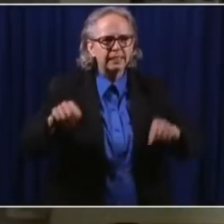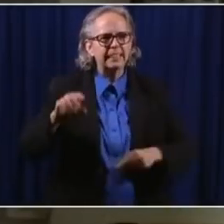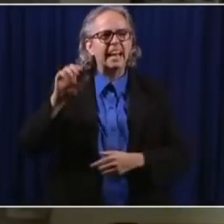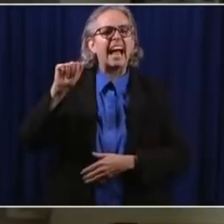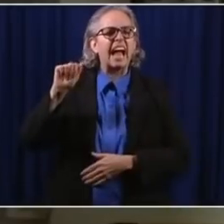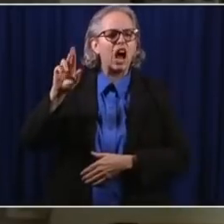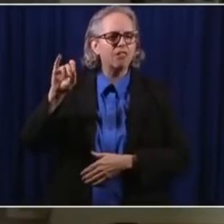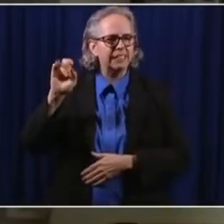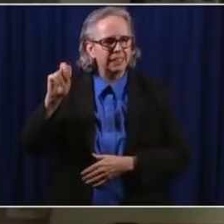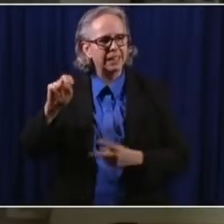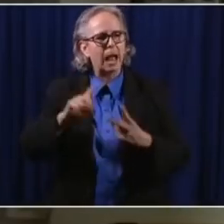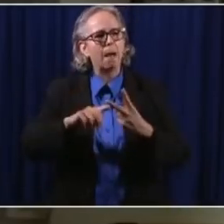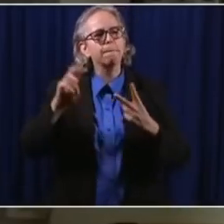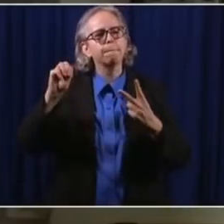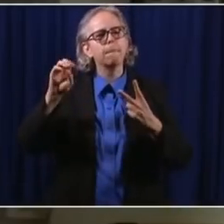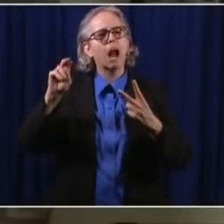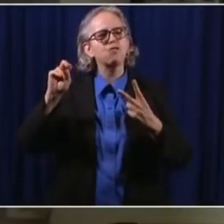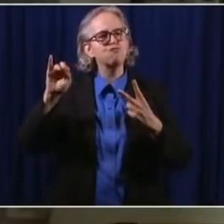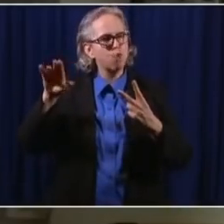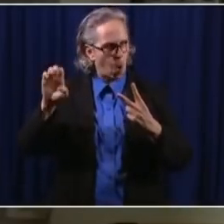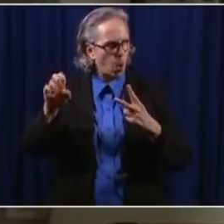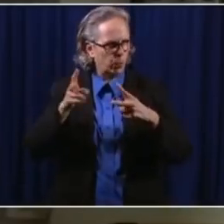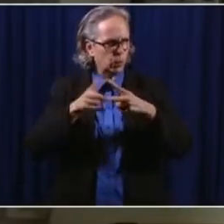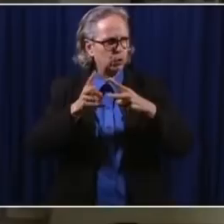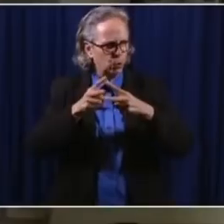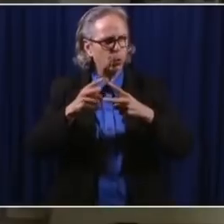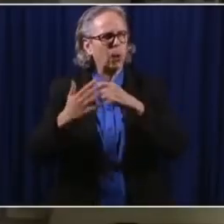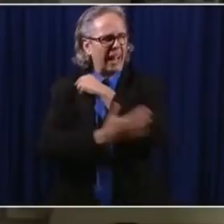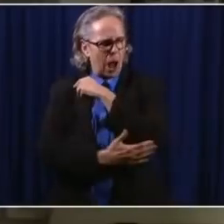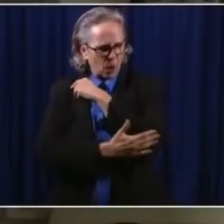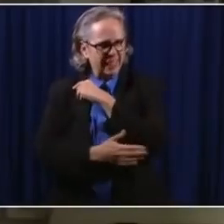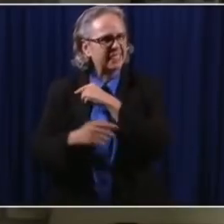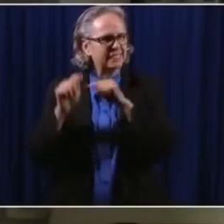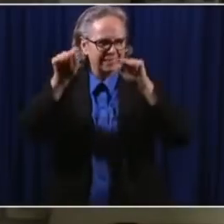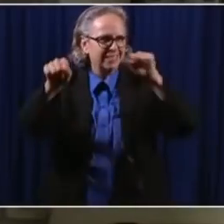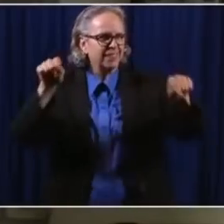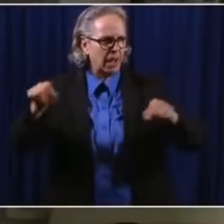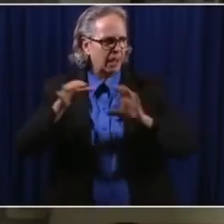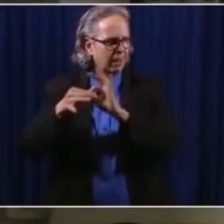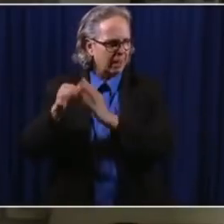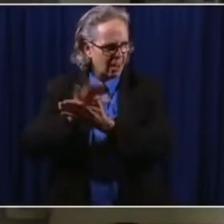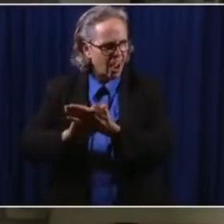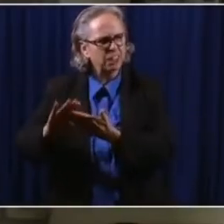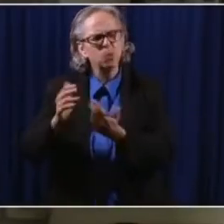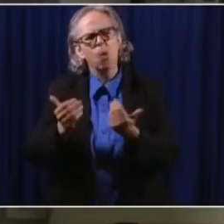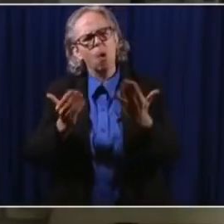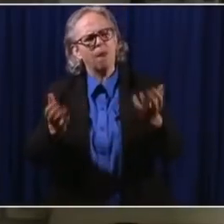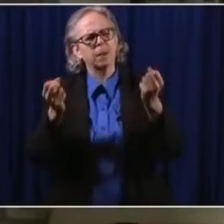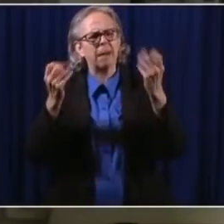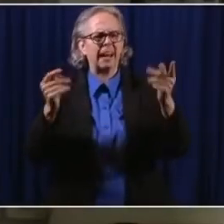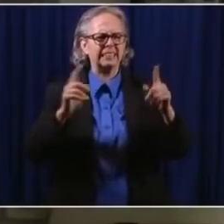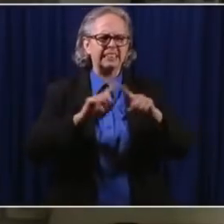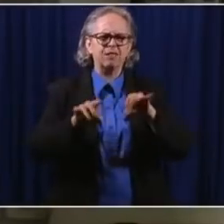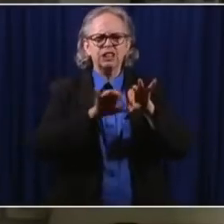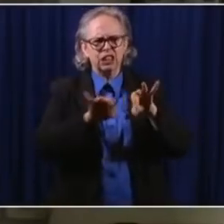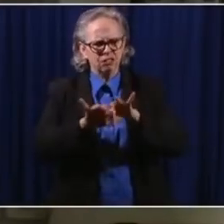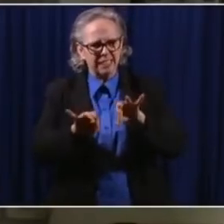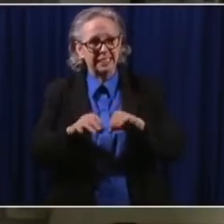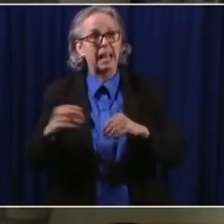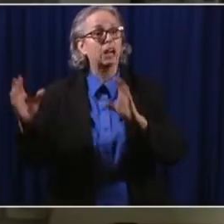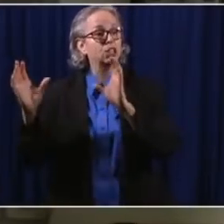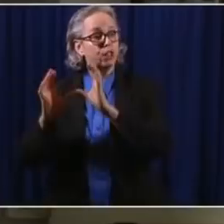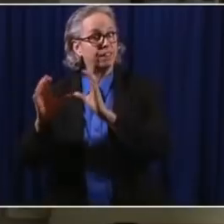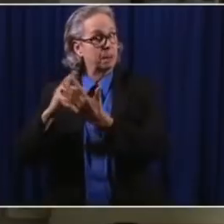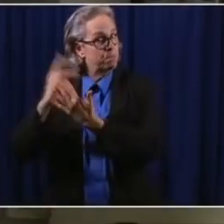than 28 degrees, 24 certificate programs in disciplines such as allied health, building